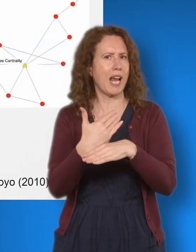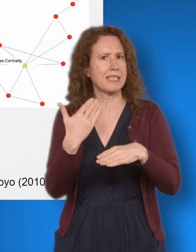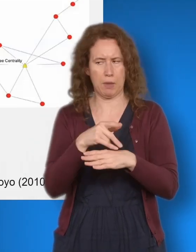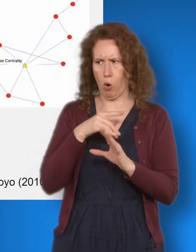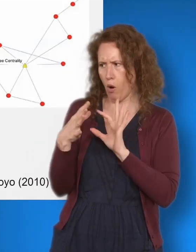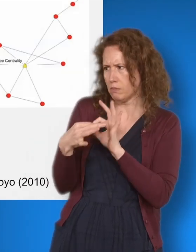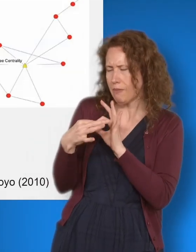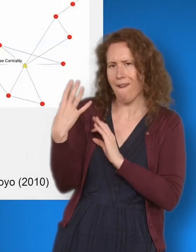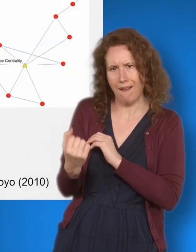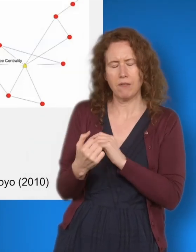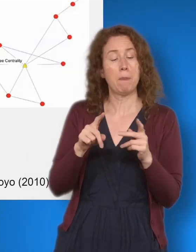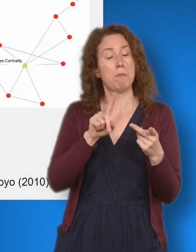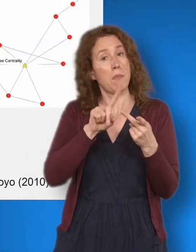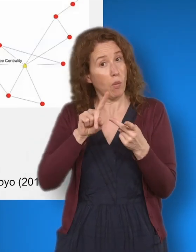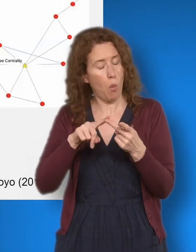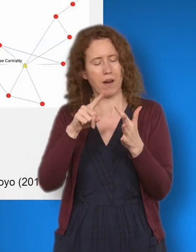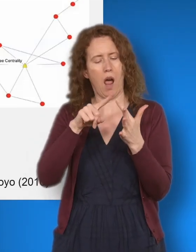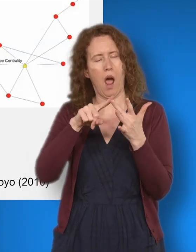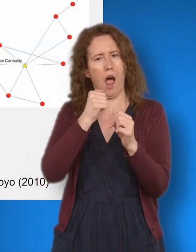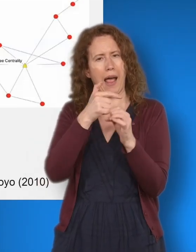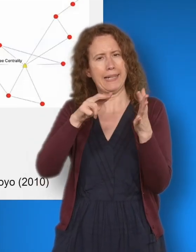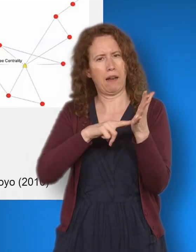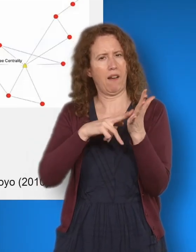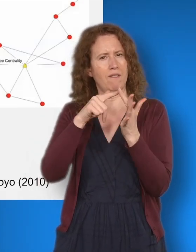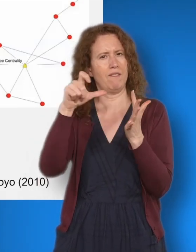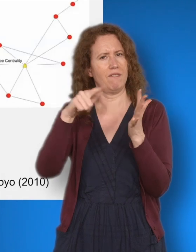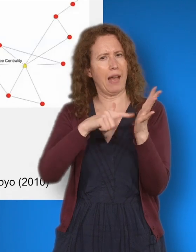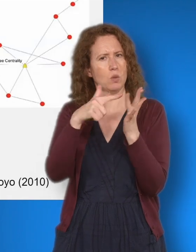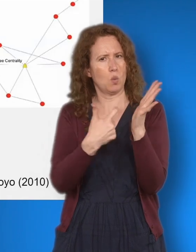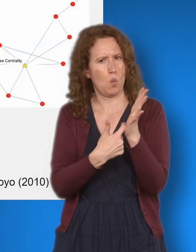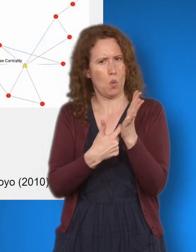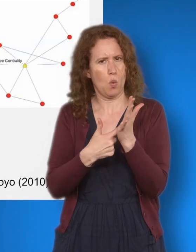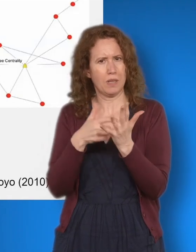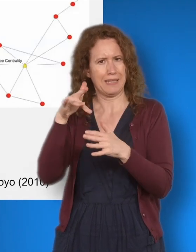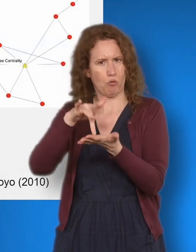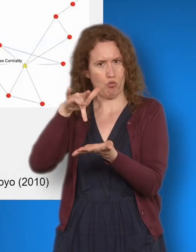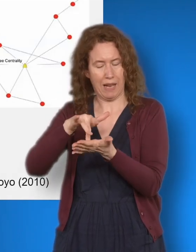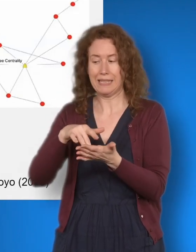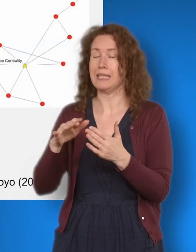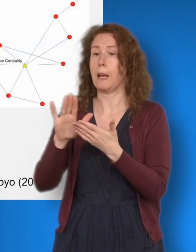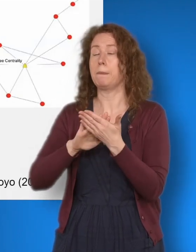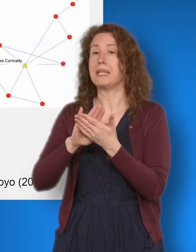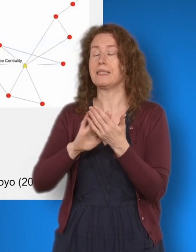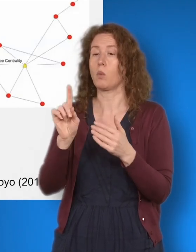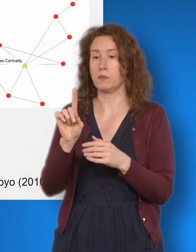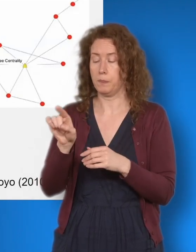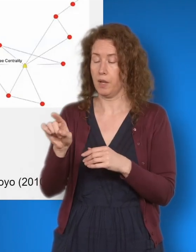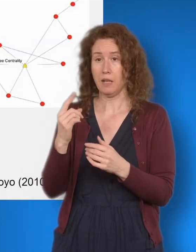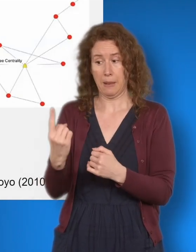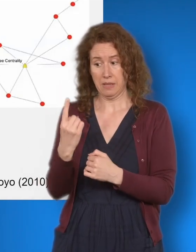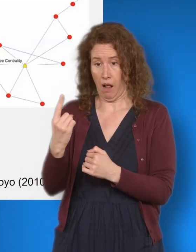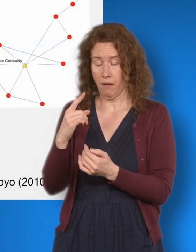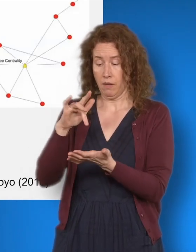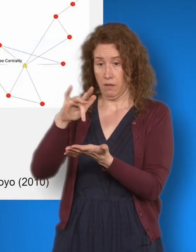We also made use of eigenvector centrality. Actors in a network where they have high